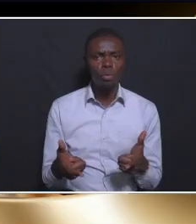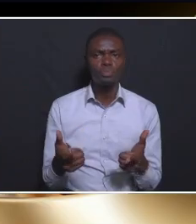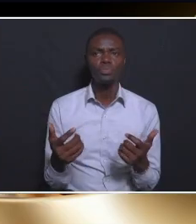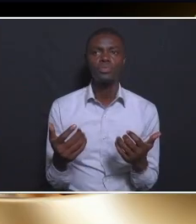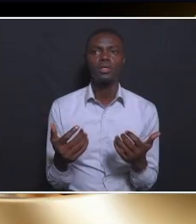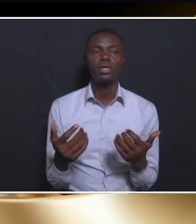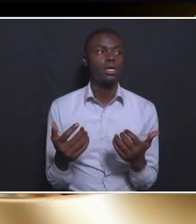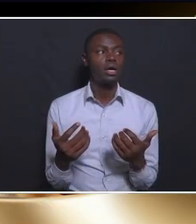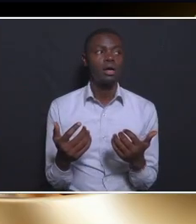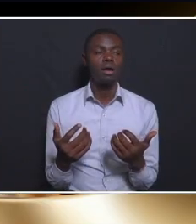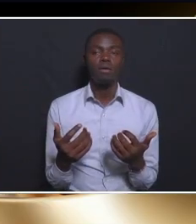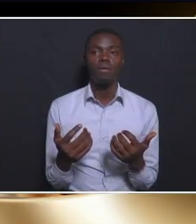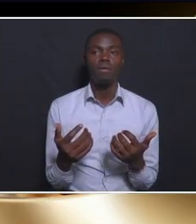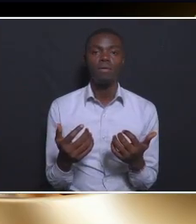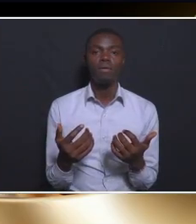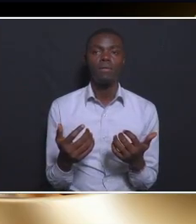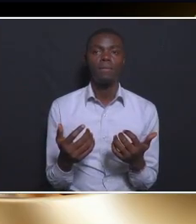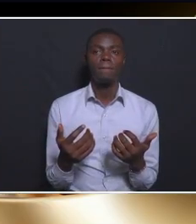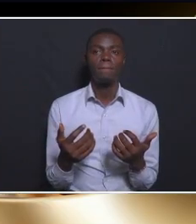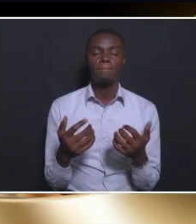an instrument called an endingidi.